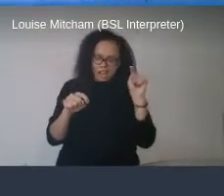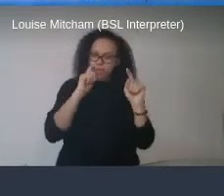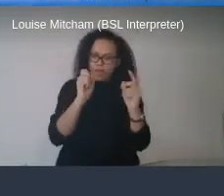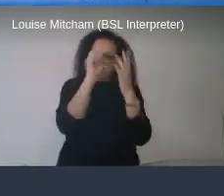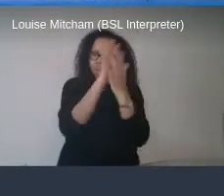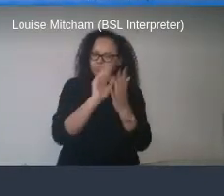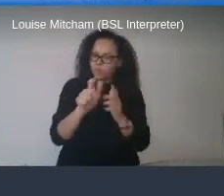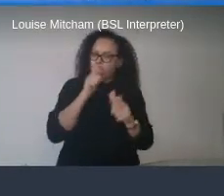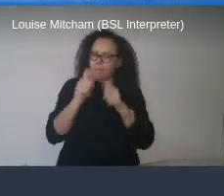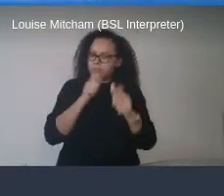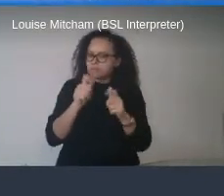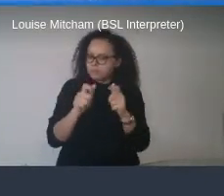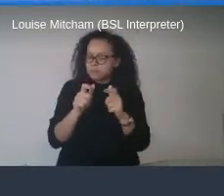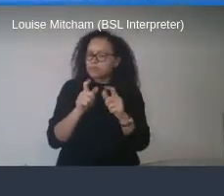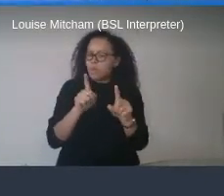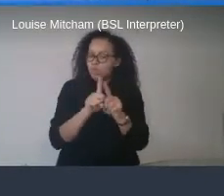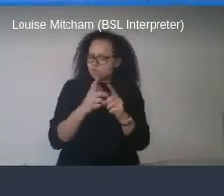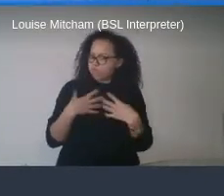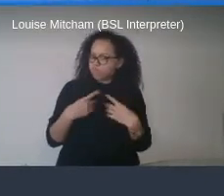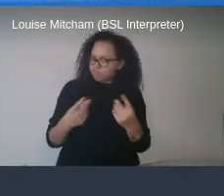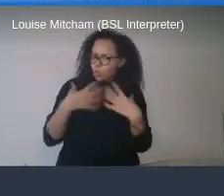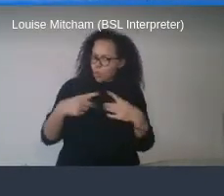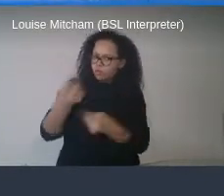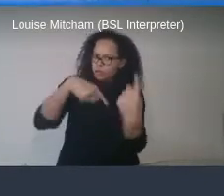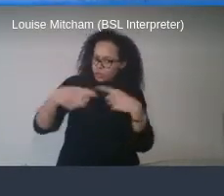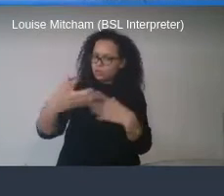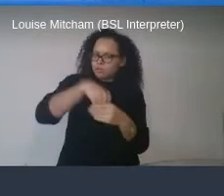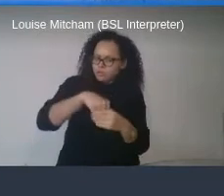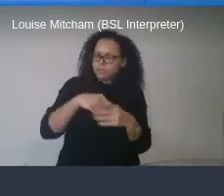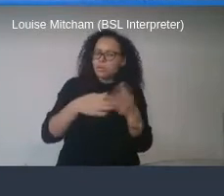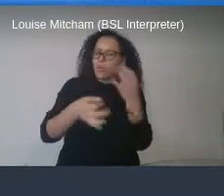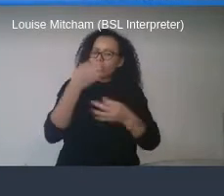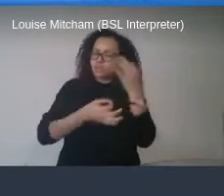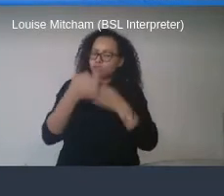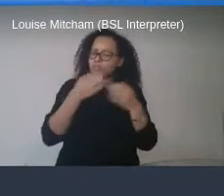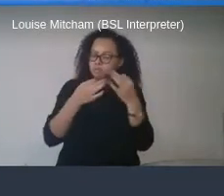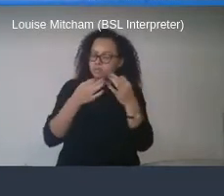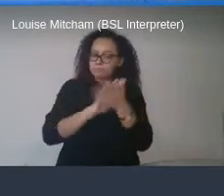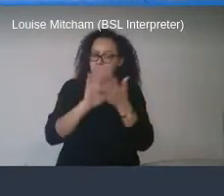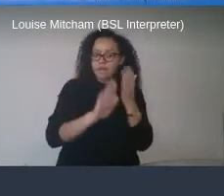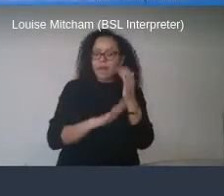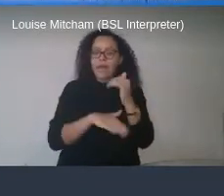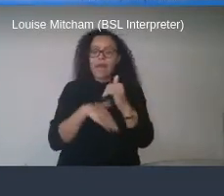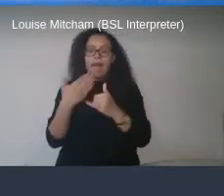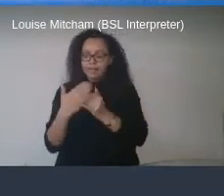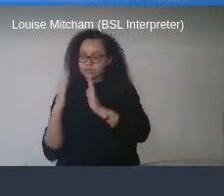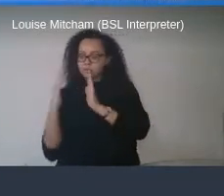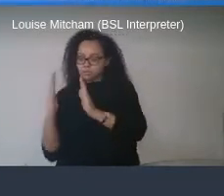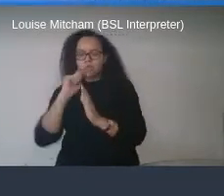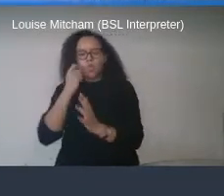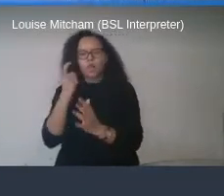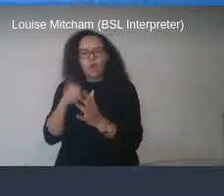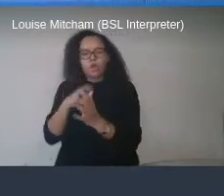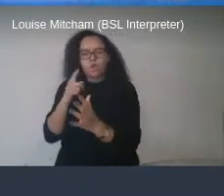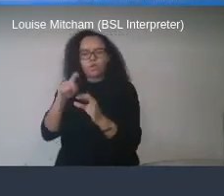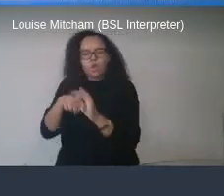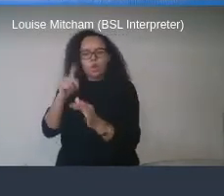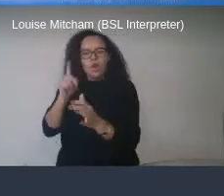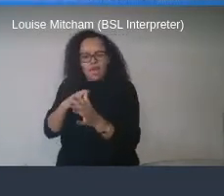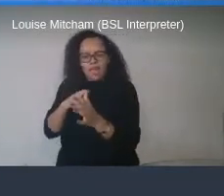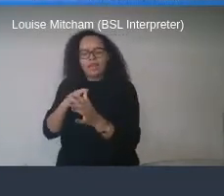to post some questions across the session, which we would use to either bring to the attention of the